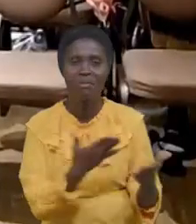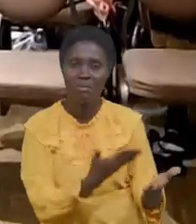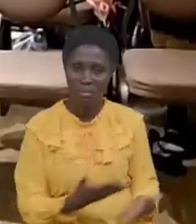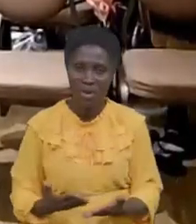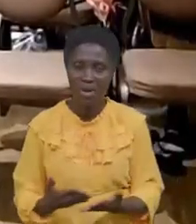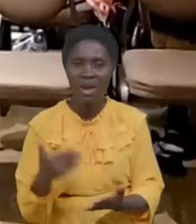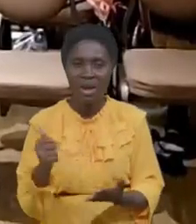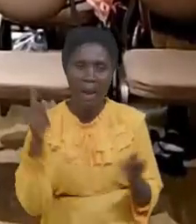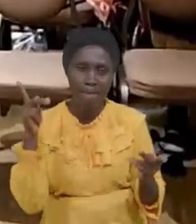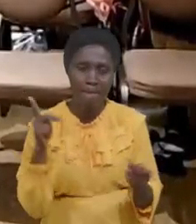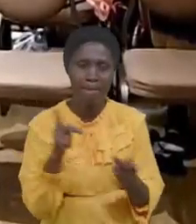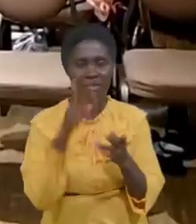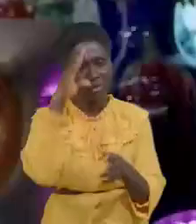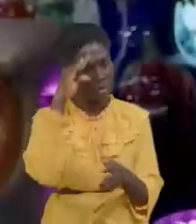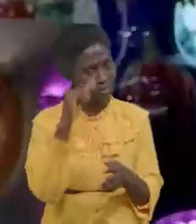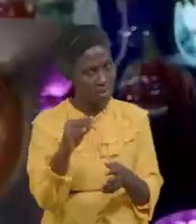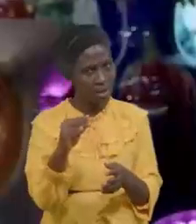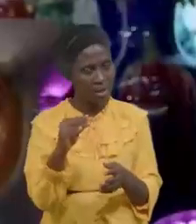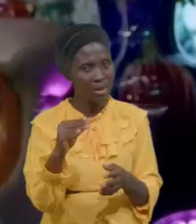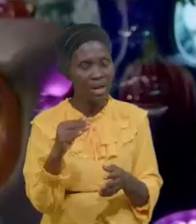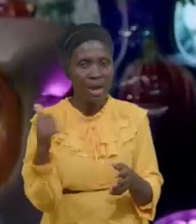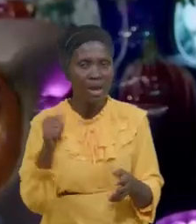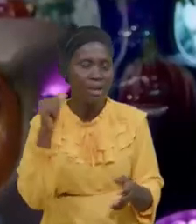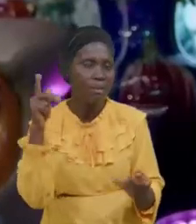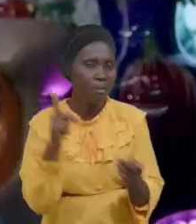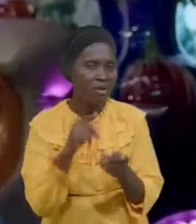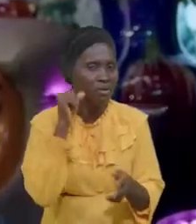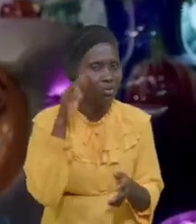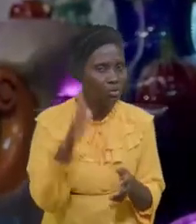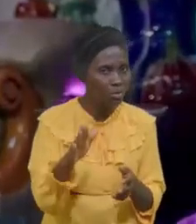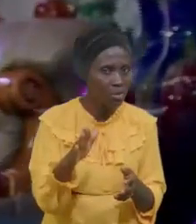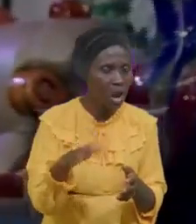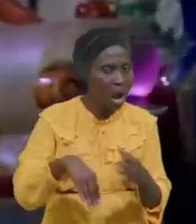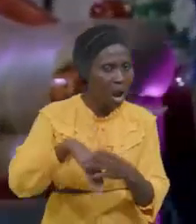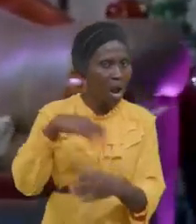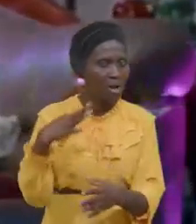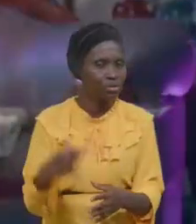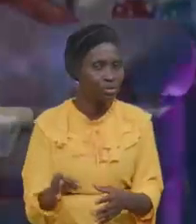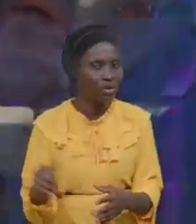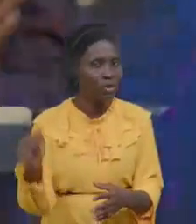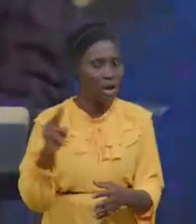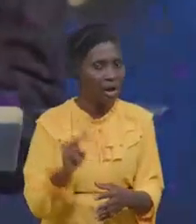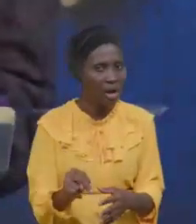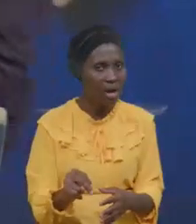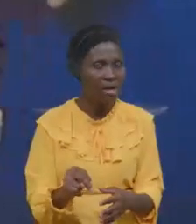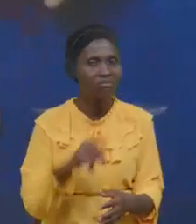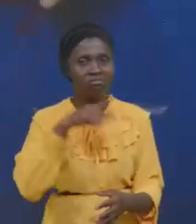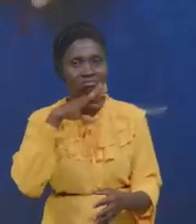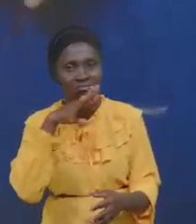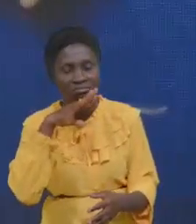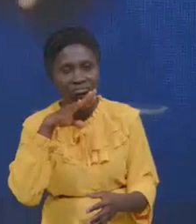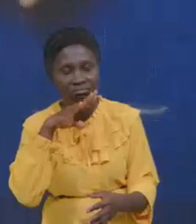a perfect man, a perfect woman out of an unclean